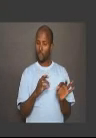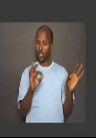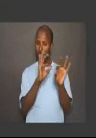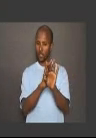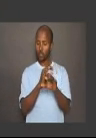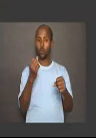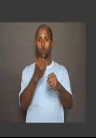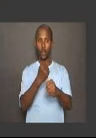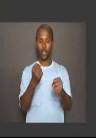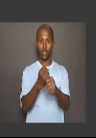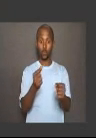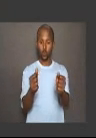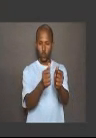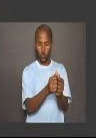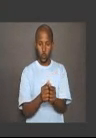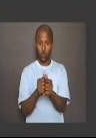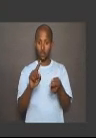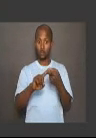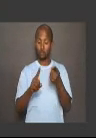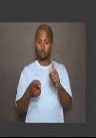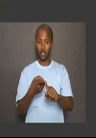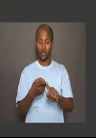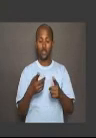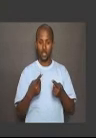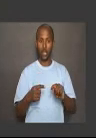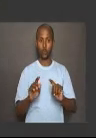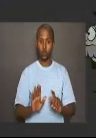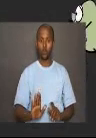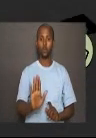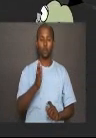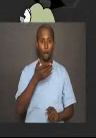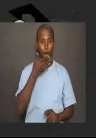Working with a partner, try your best to do this now.